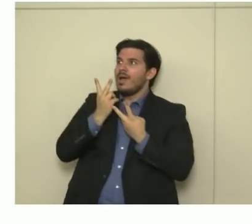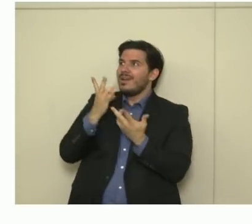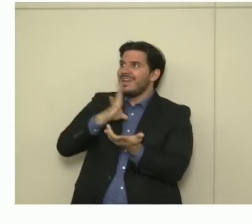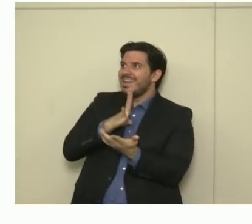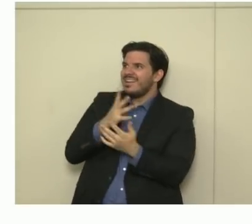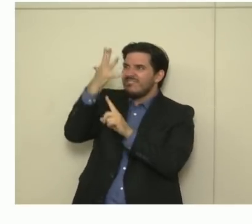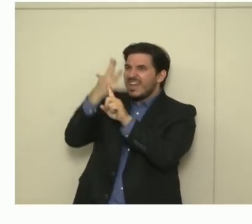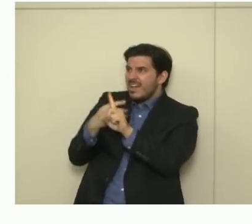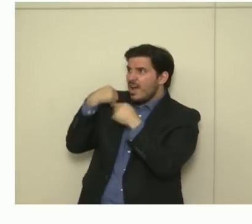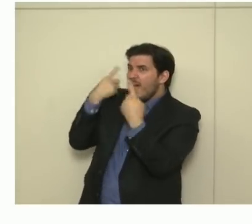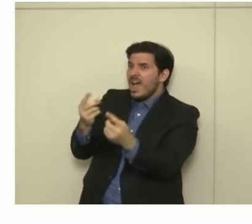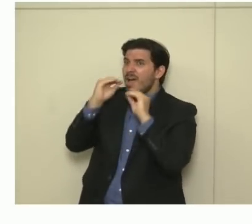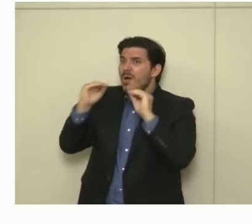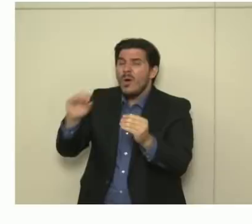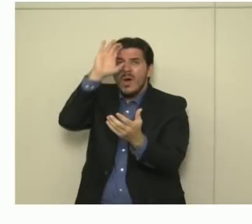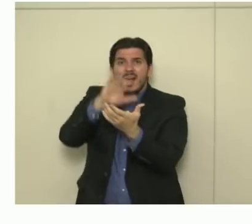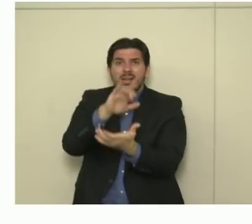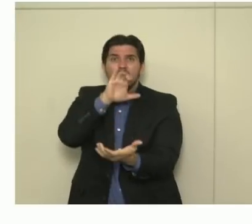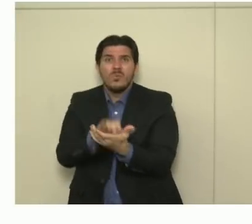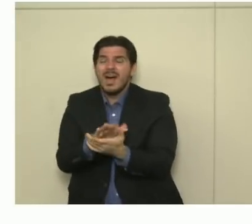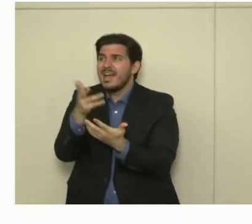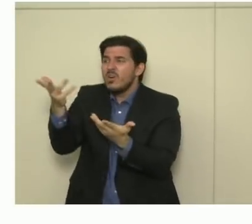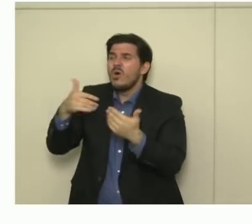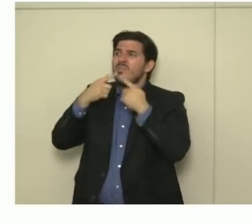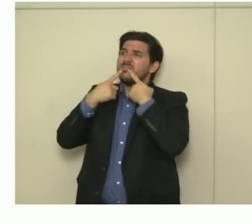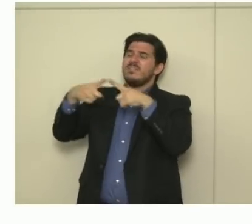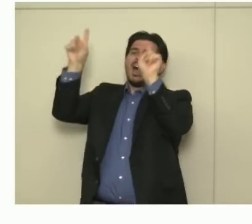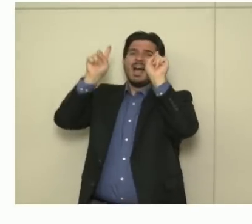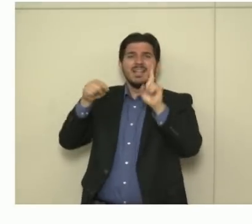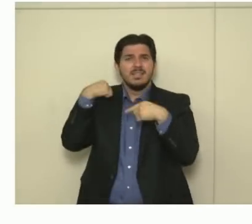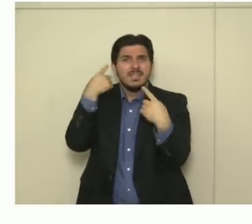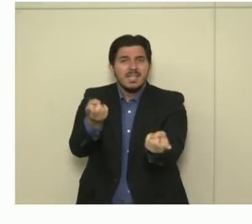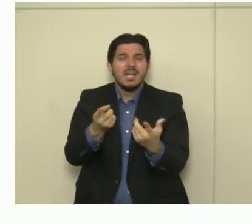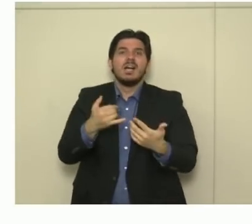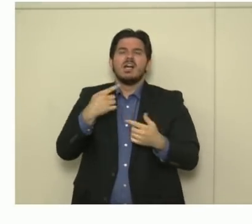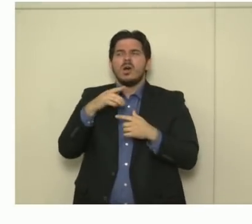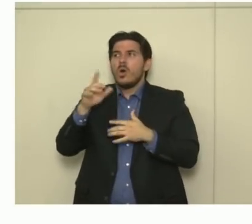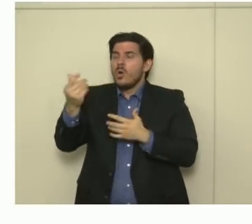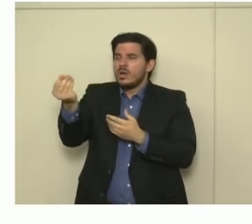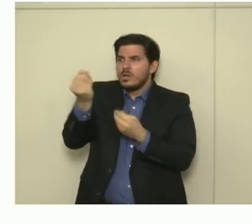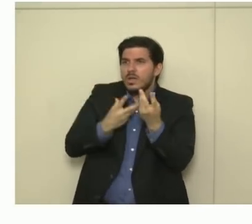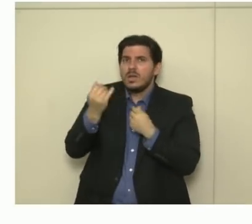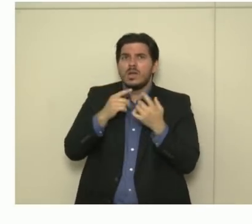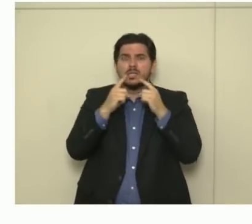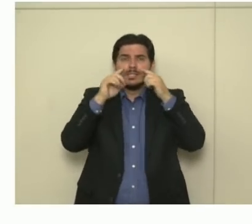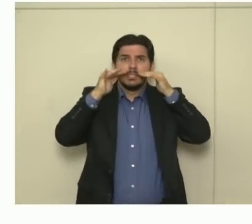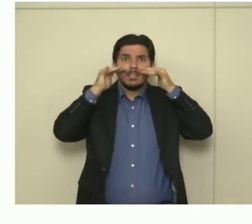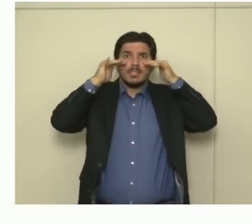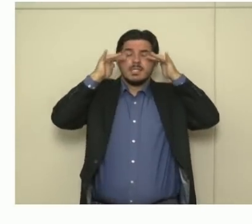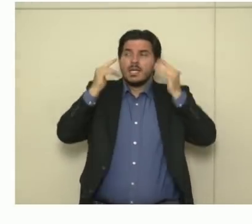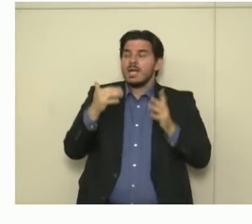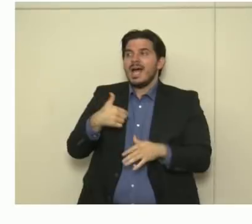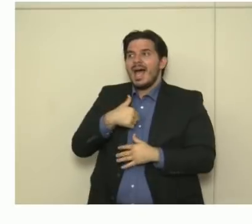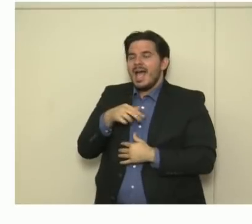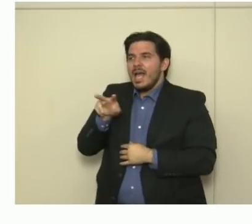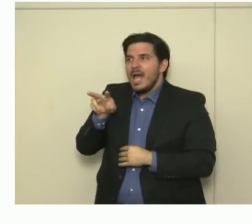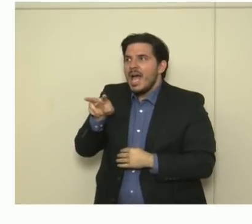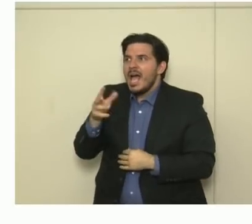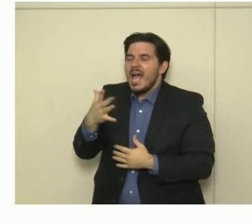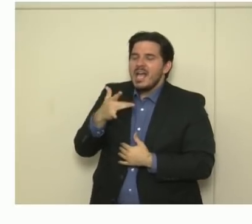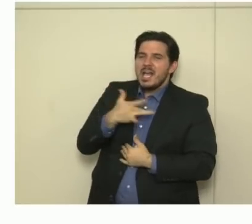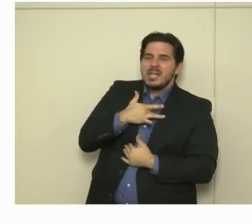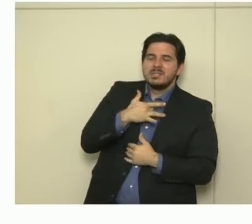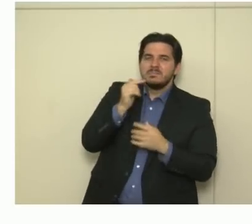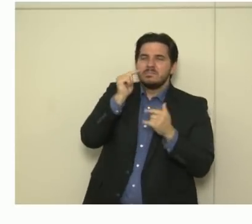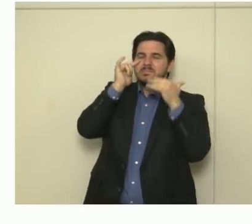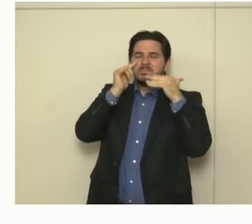and virtually every one of them, as they told the story, had tears in their eyes, and I have to confess that I had a few by the